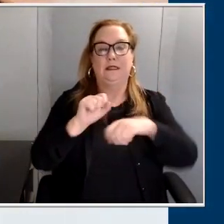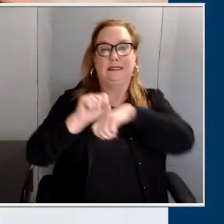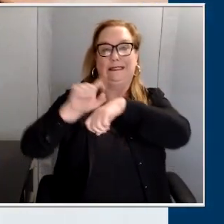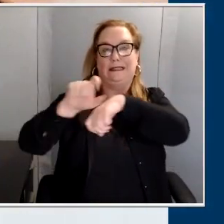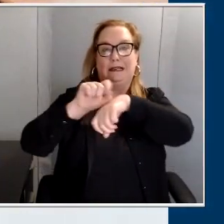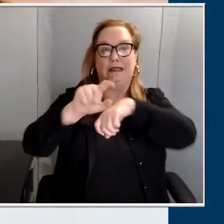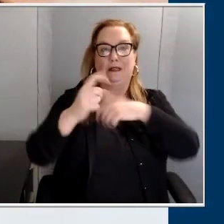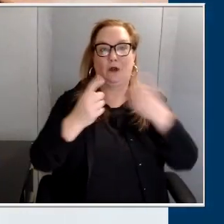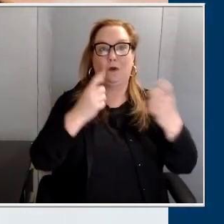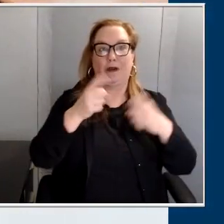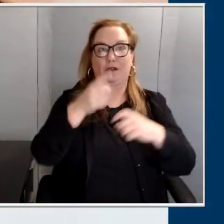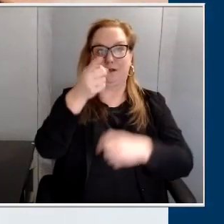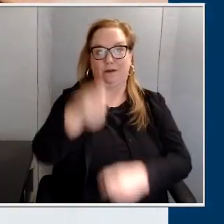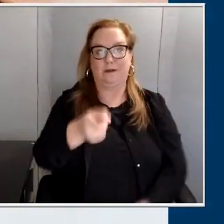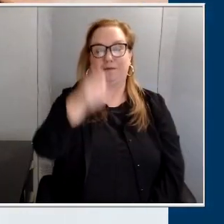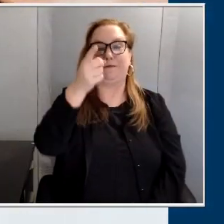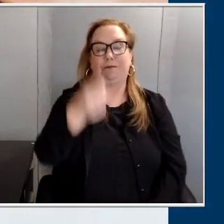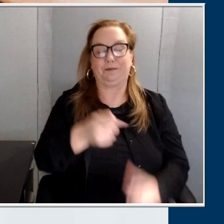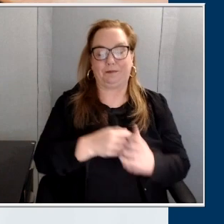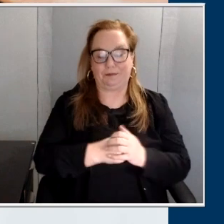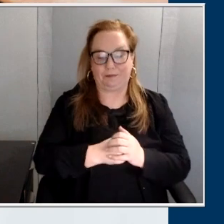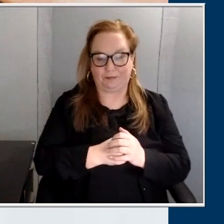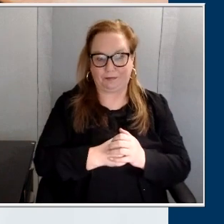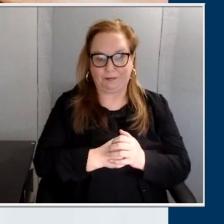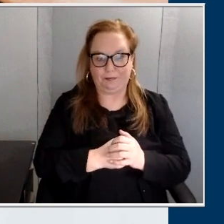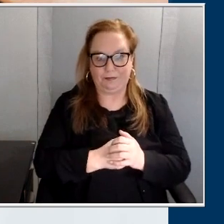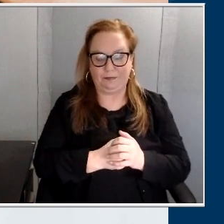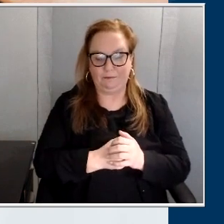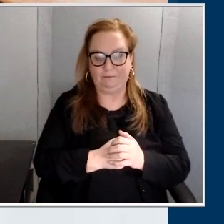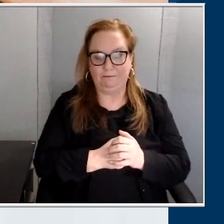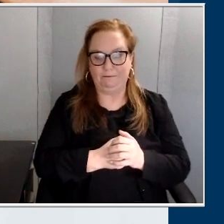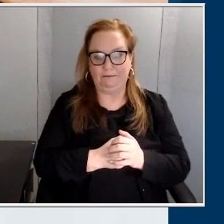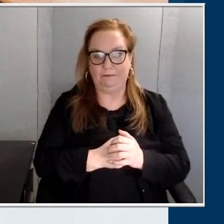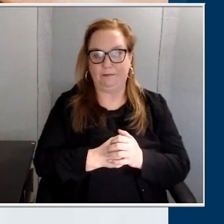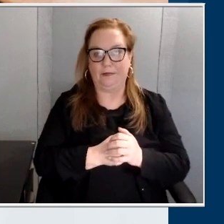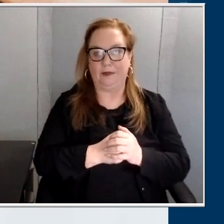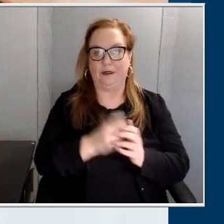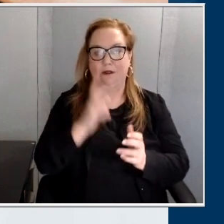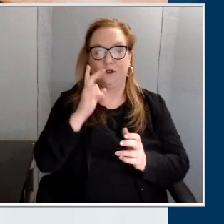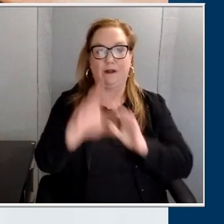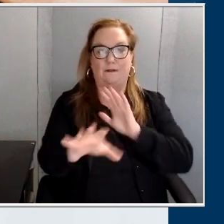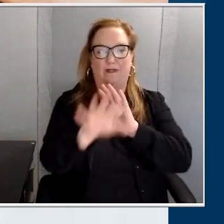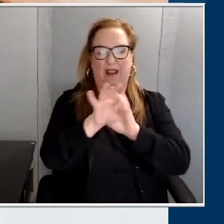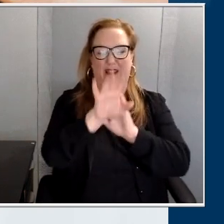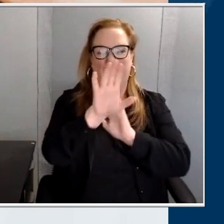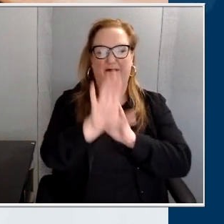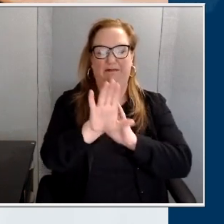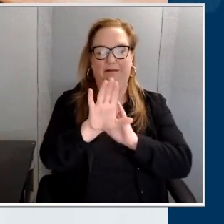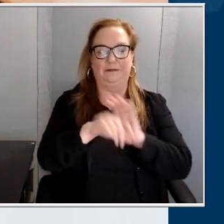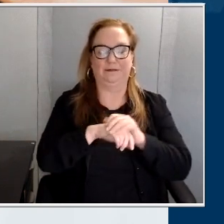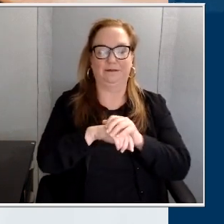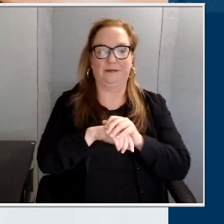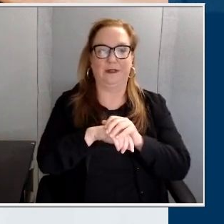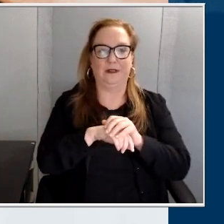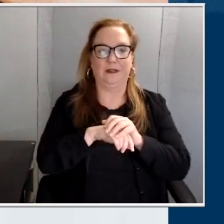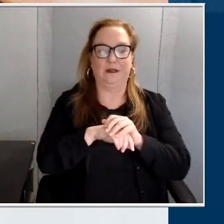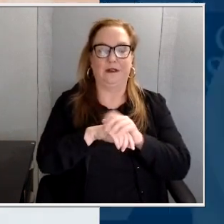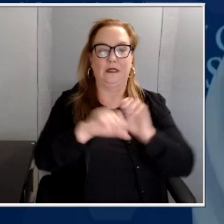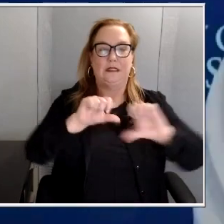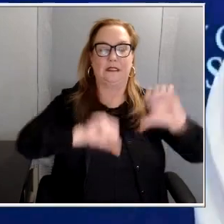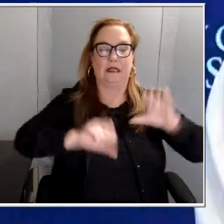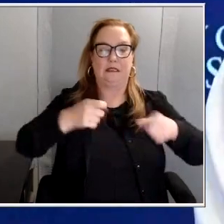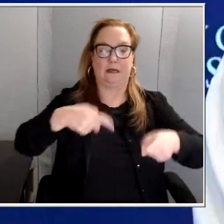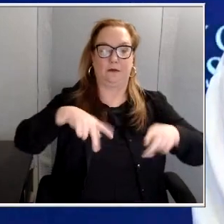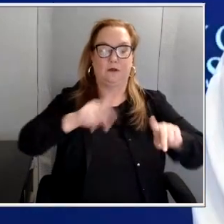us on YouTube, Facebook, and the Medical News Network. You find links to those right here on your screen. Show Me the Science is an opportunity to talk